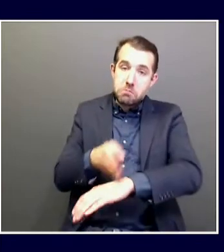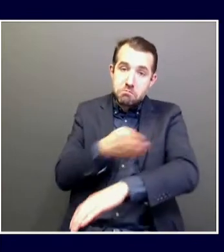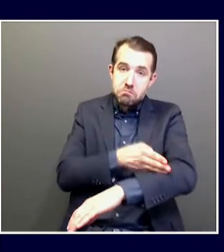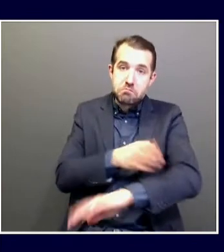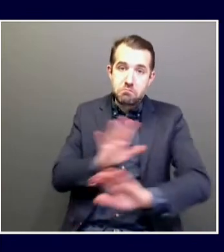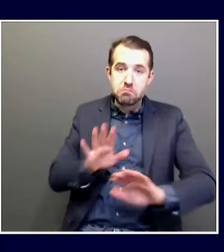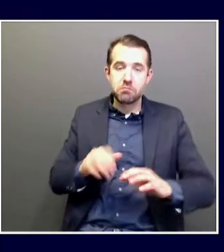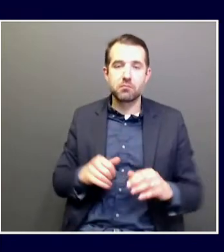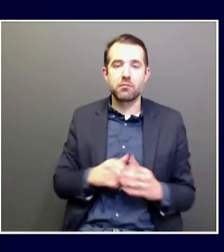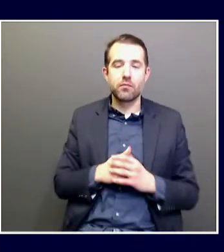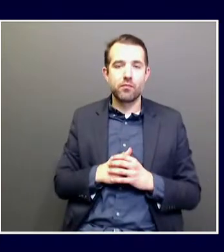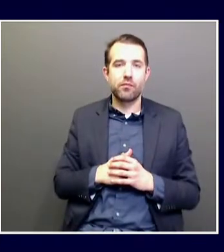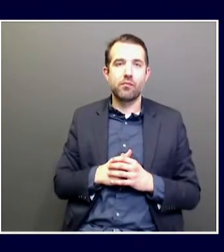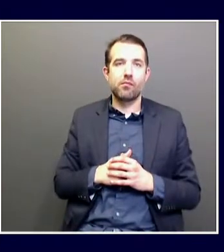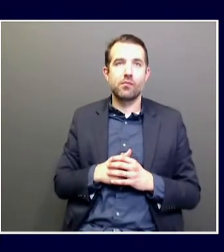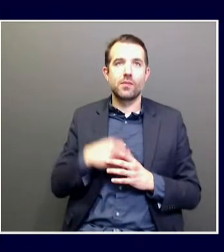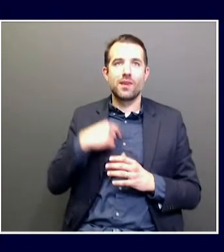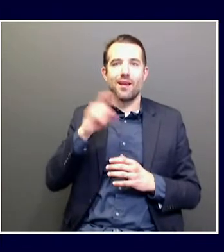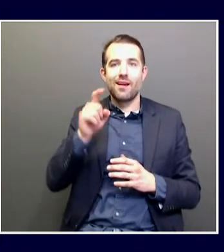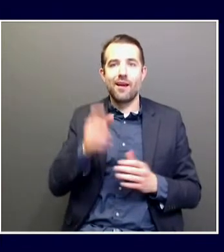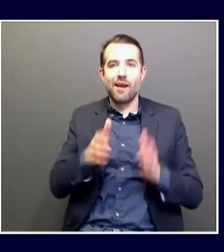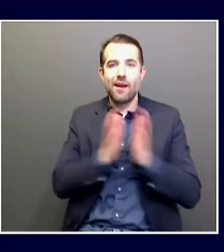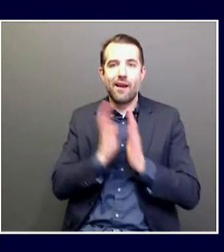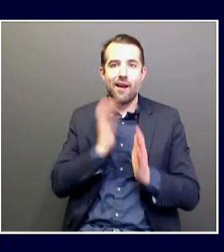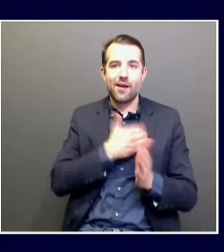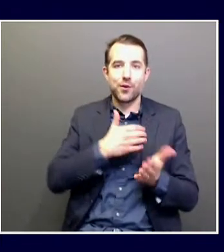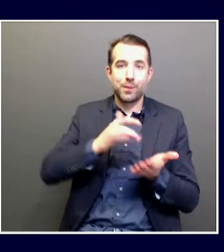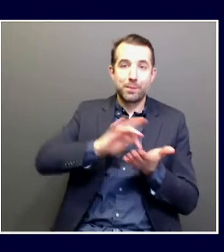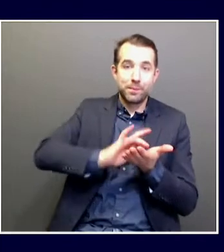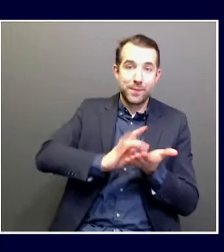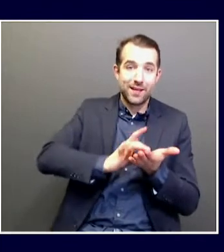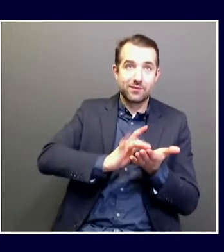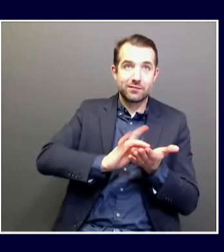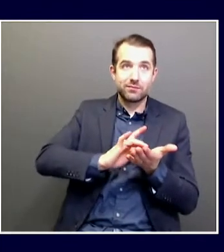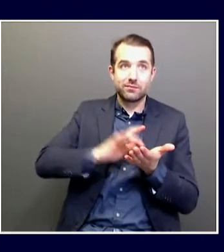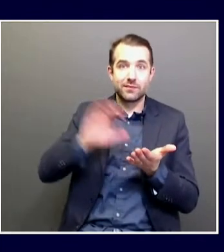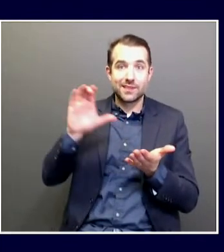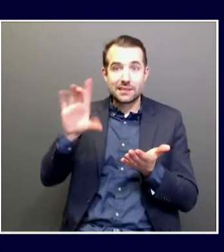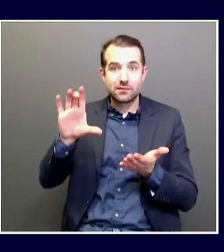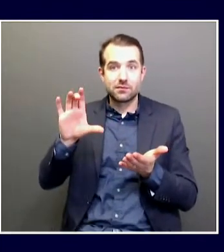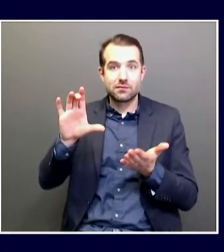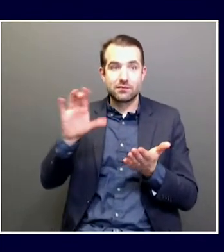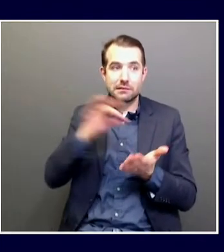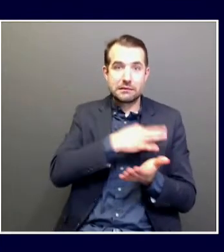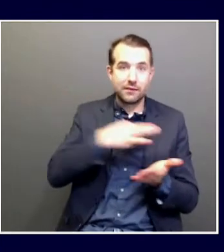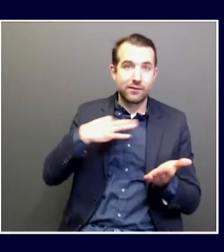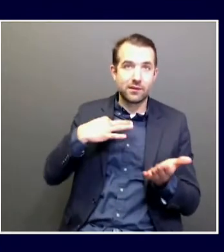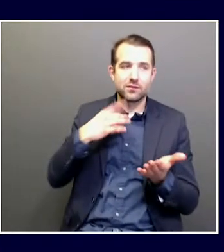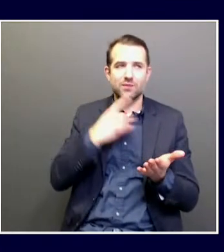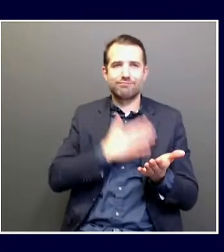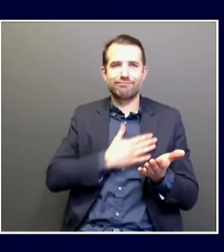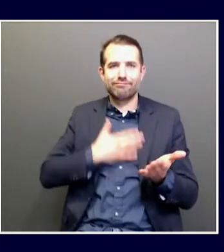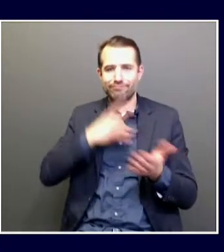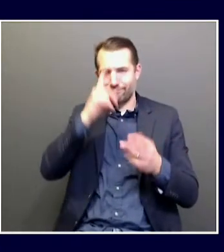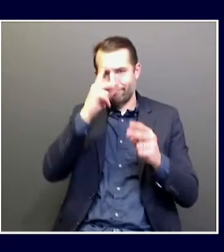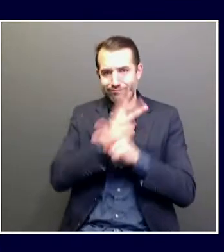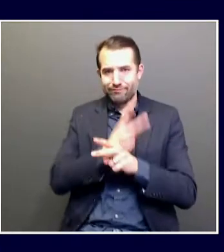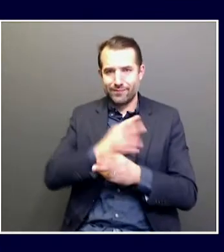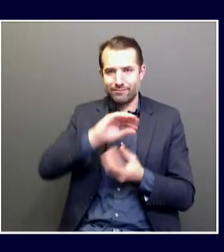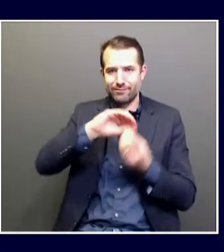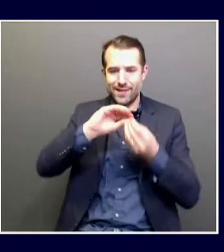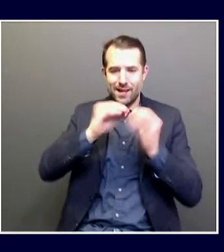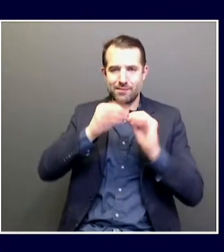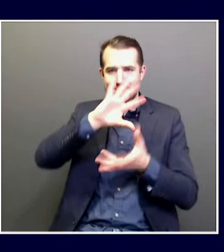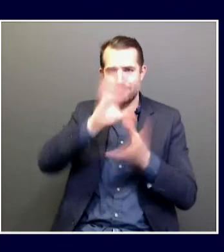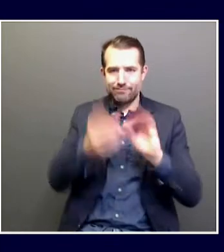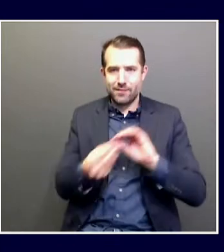refresh those data and see what we've got. So I'll ask our team to take another look at those data, and we'll be back in touch with you. Okay.